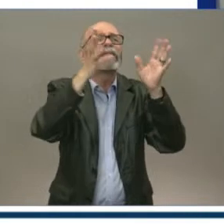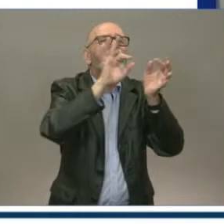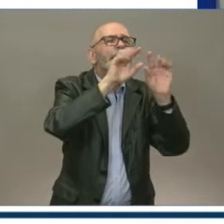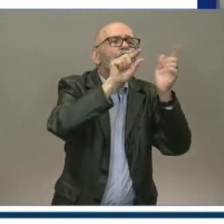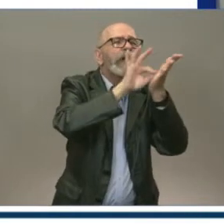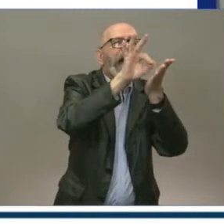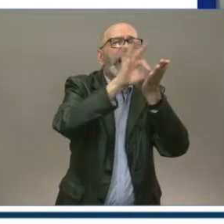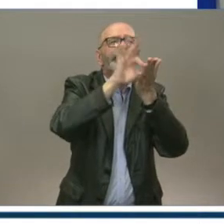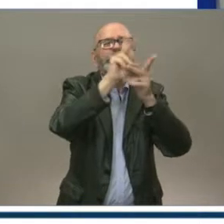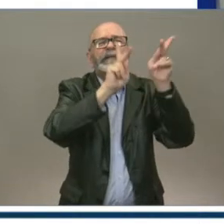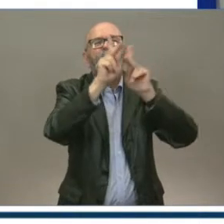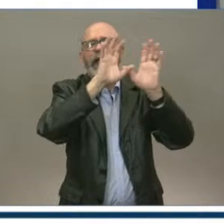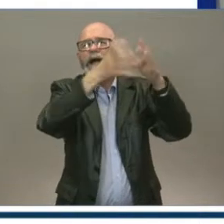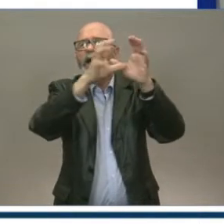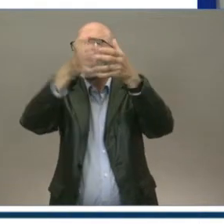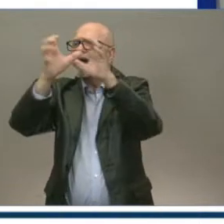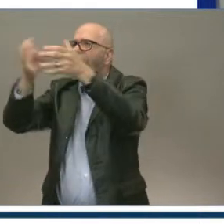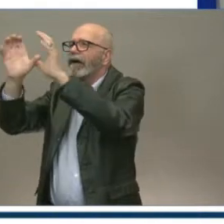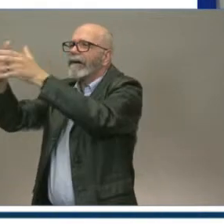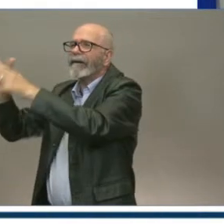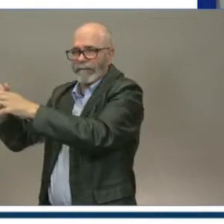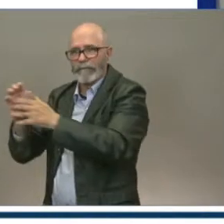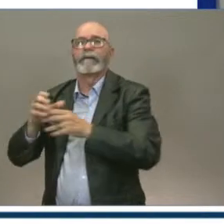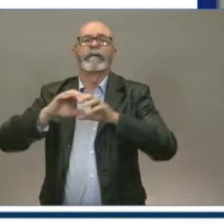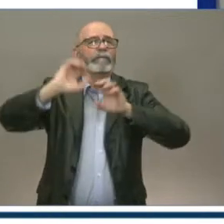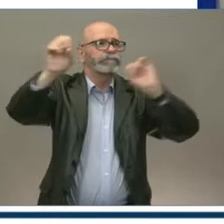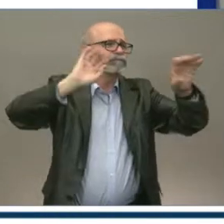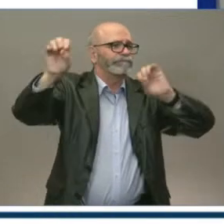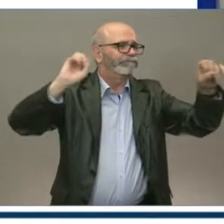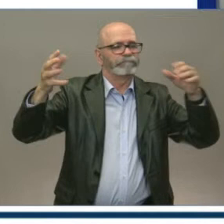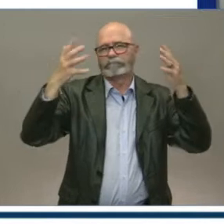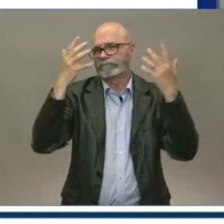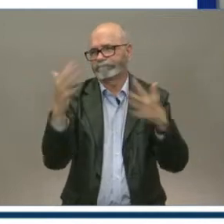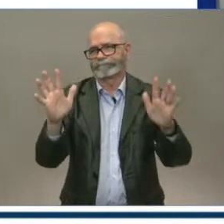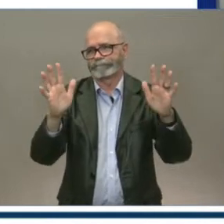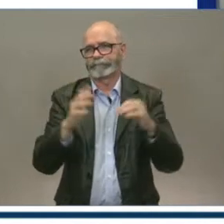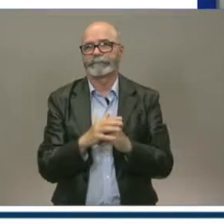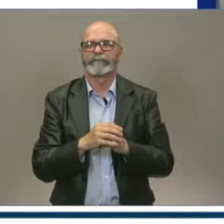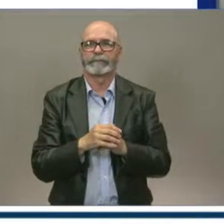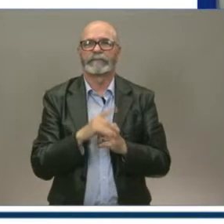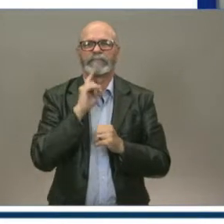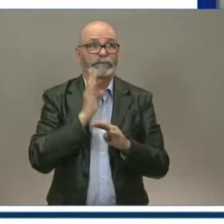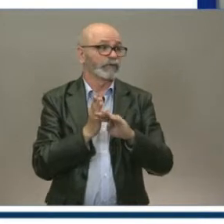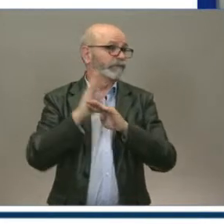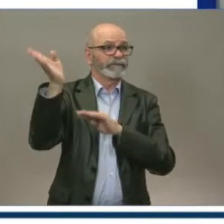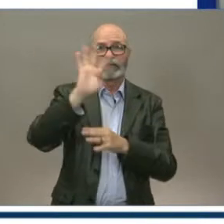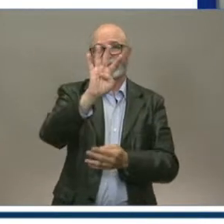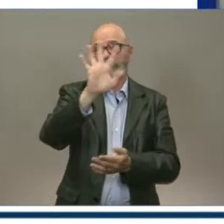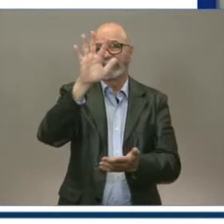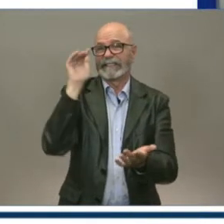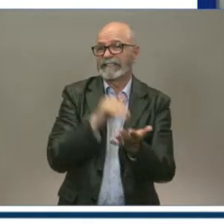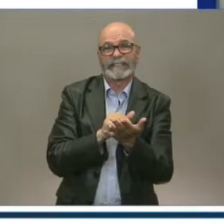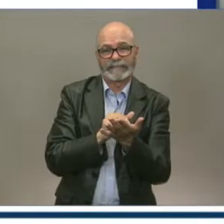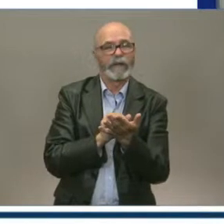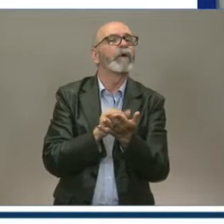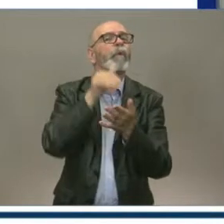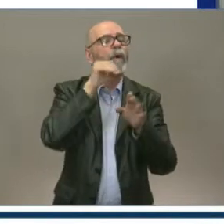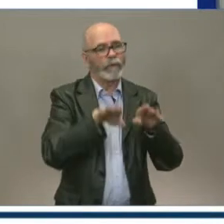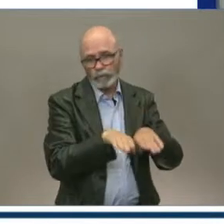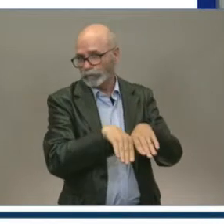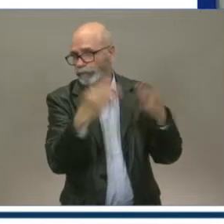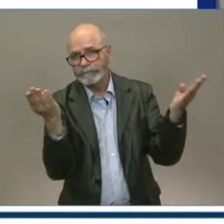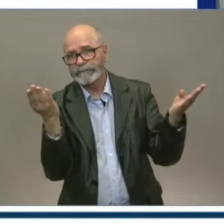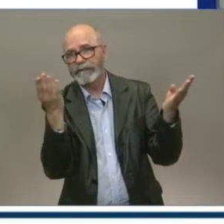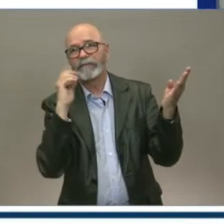to add more appointments to locations across the province. More than 45,000 appointments will be opened up for the week of April